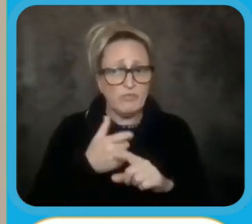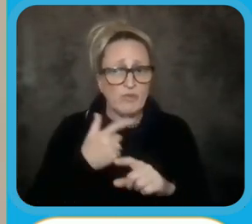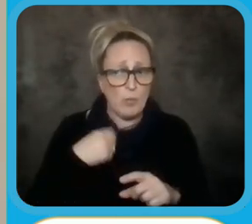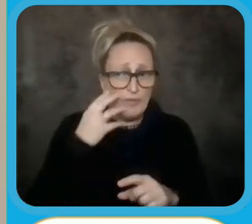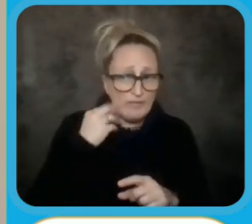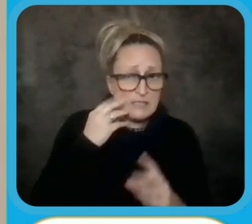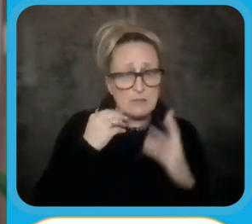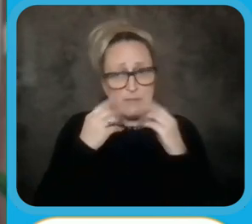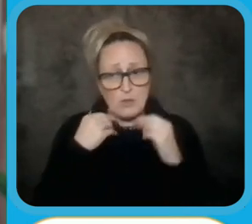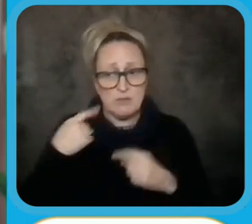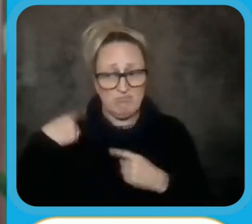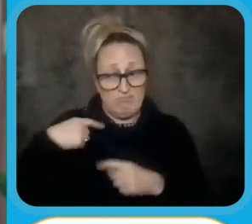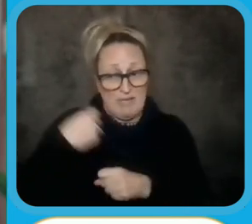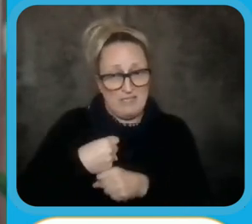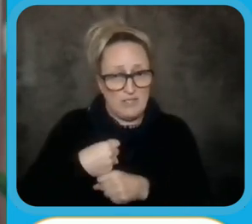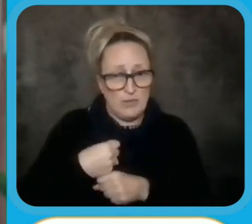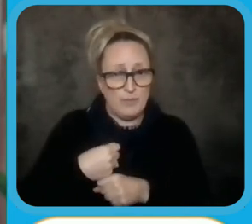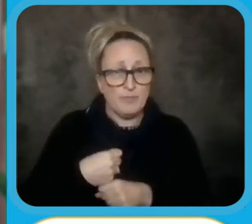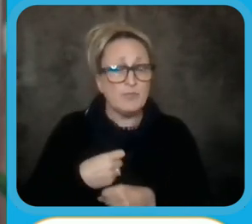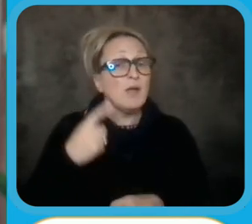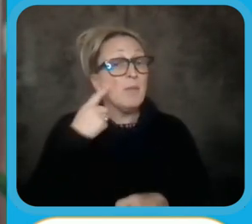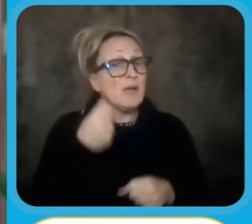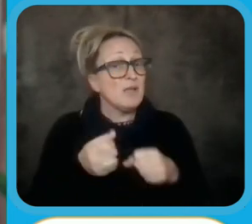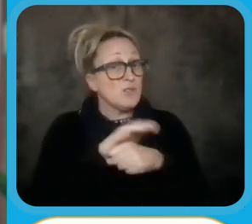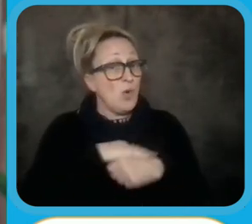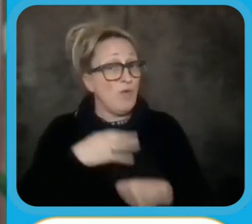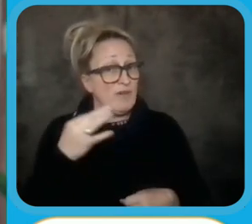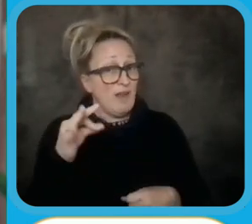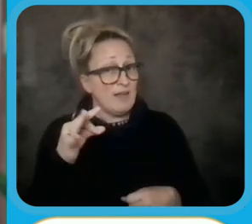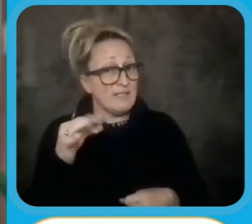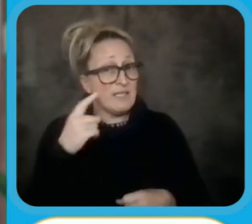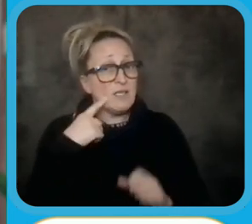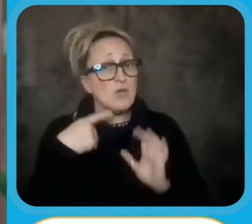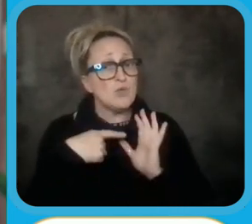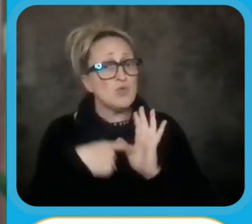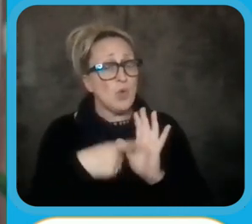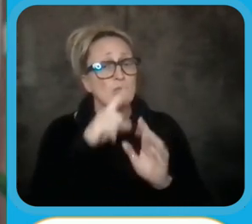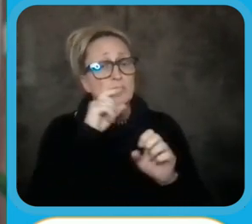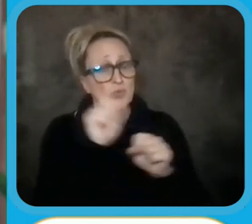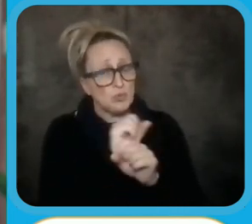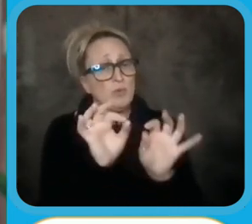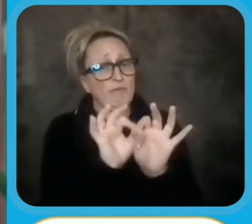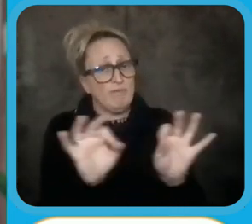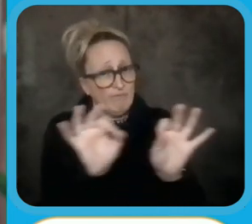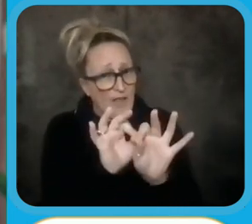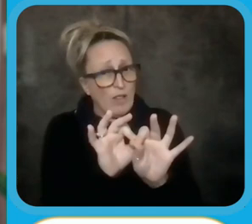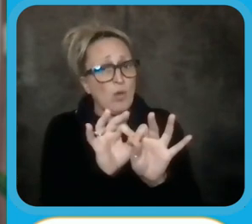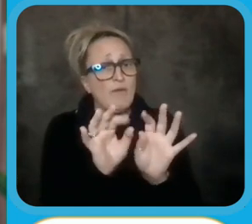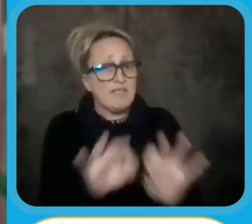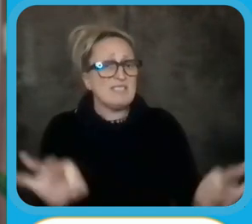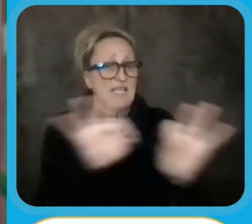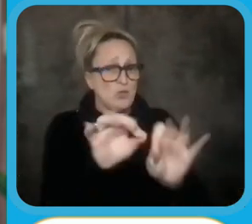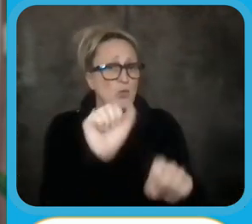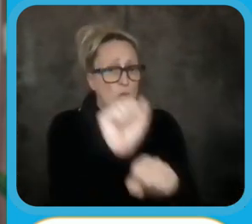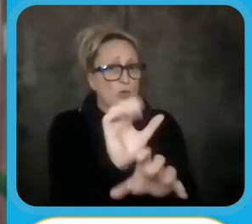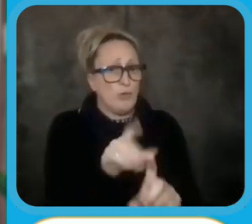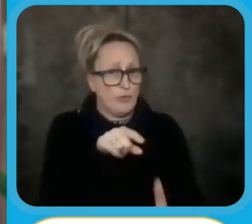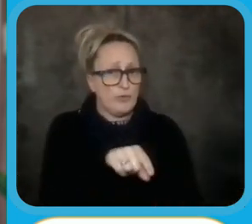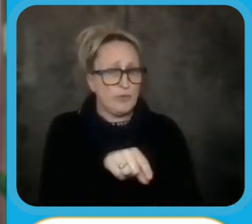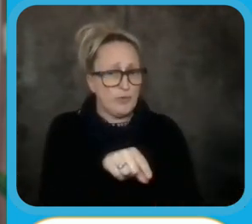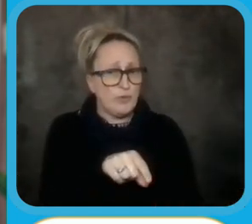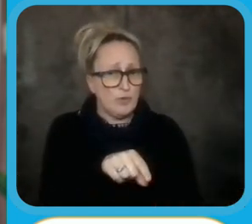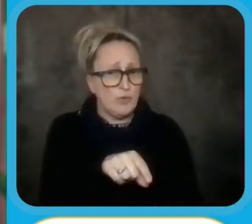experienced in the past year. Because COVID-19 has shown the true value of essential workers. And